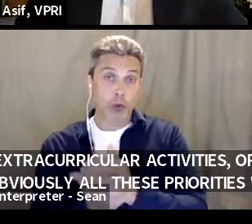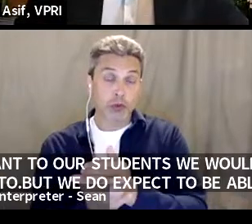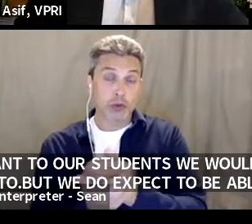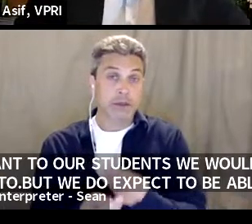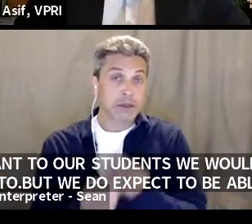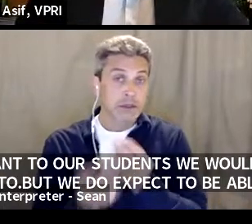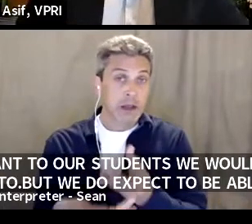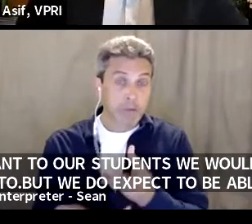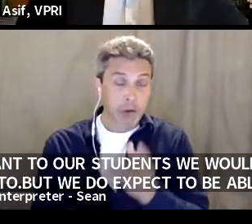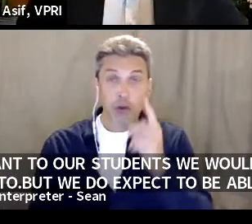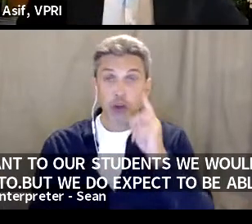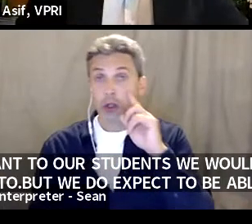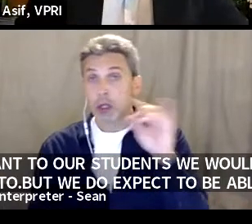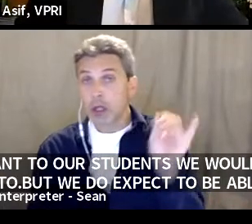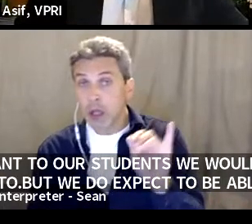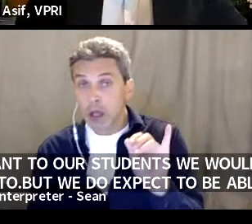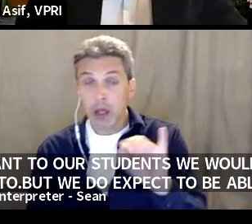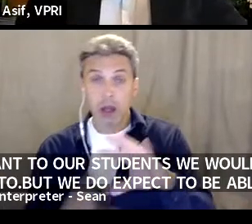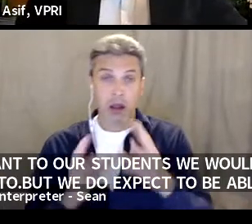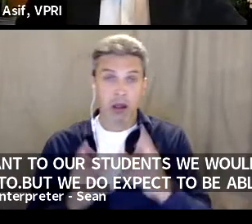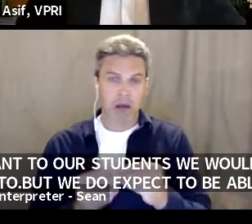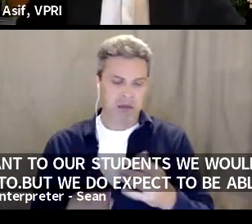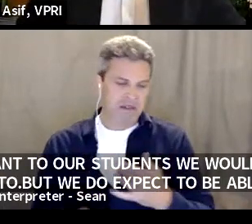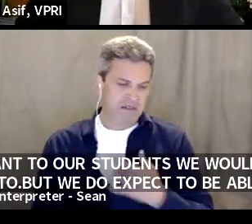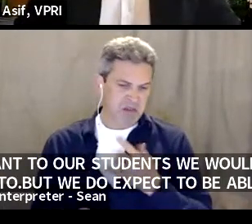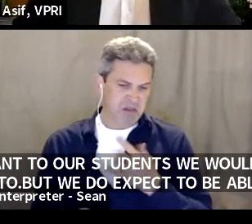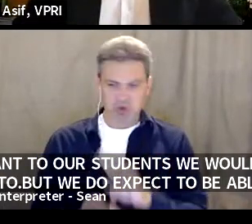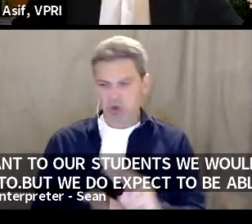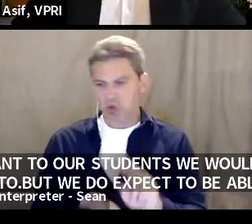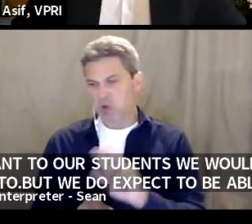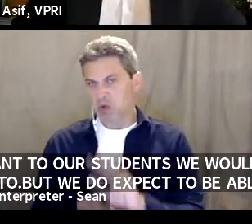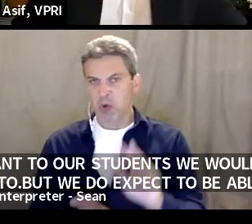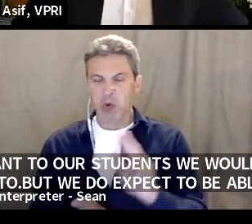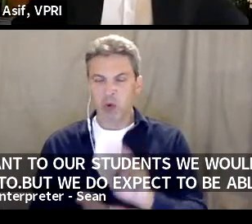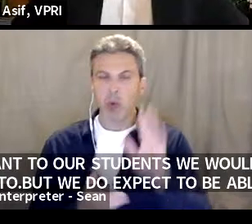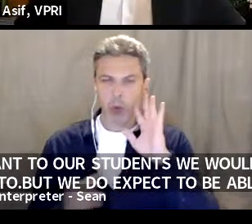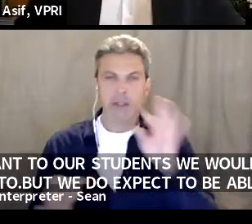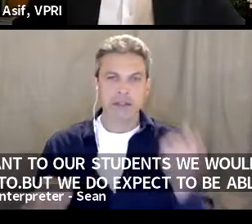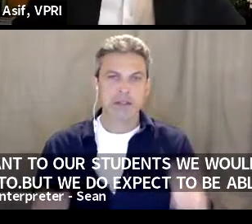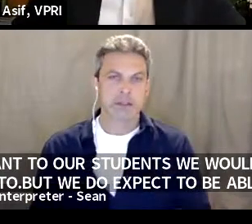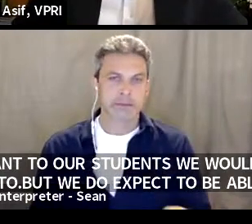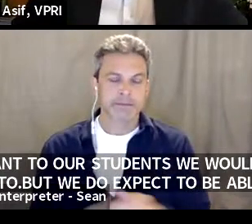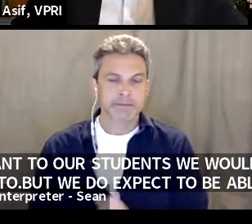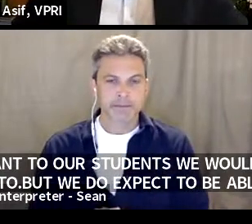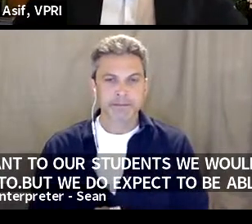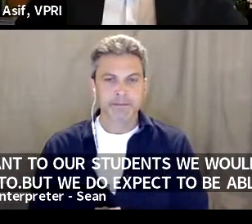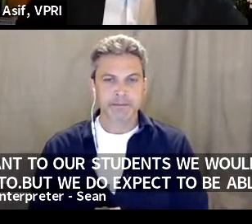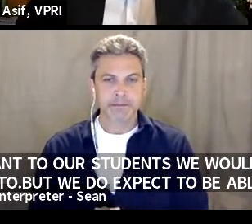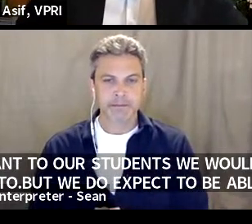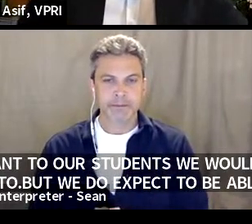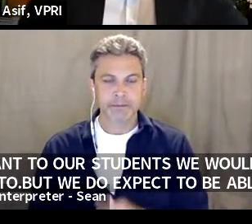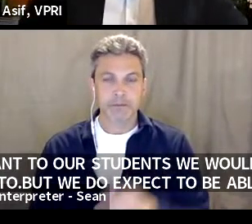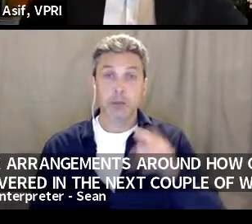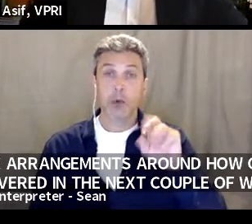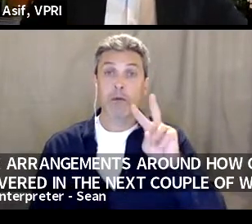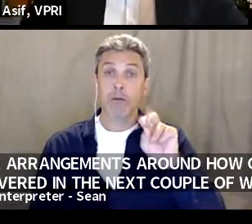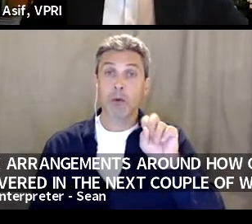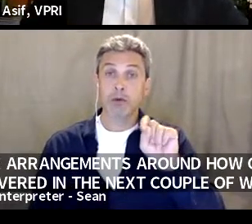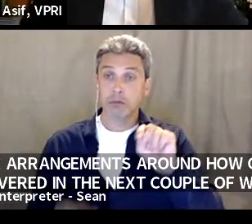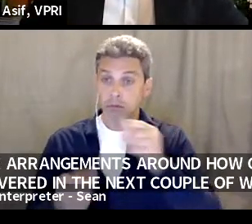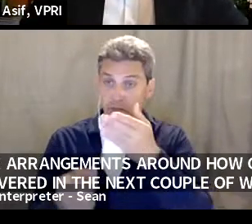delivered in the next couple of weeks, I would say in the next few weeks. Maybe the provost would like to add something to